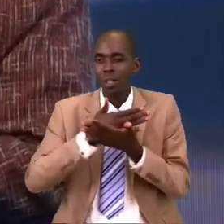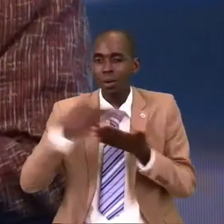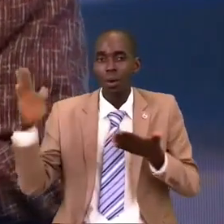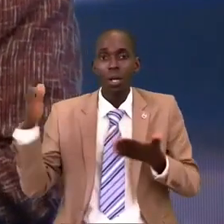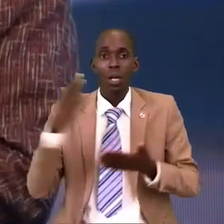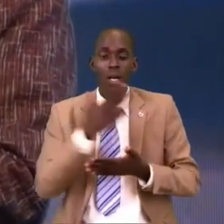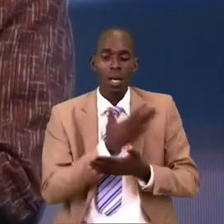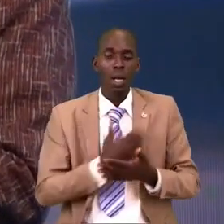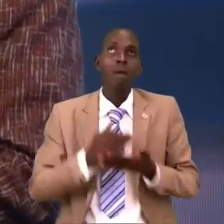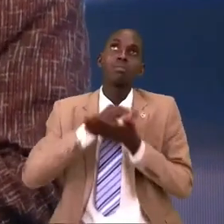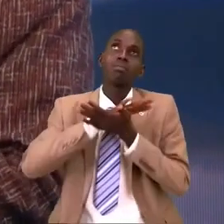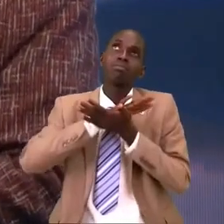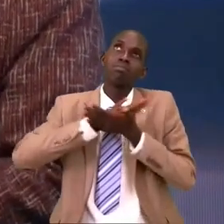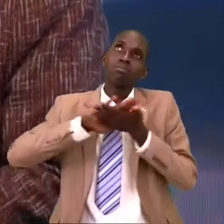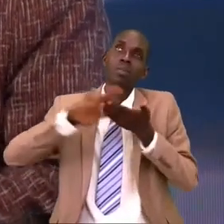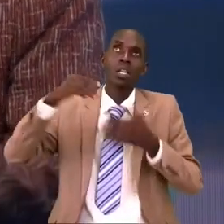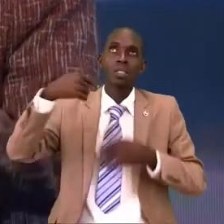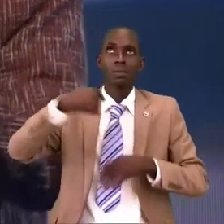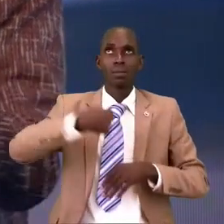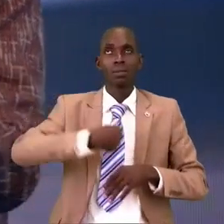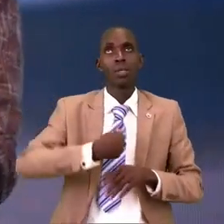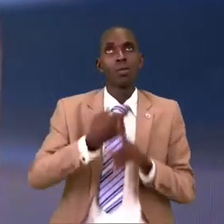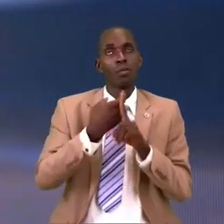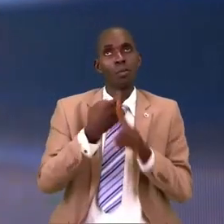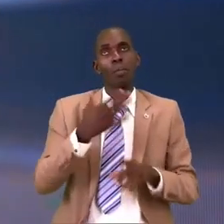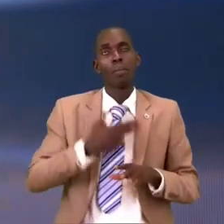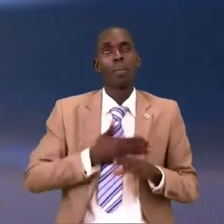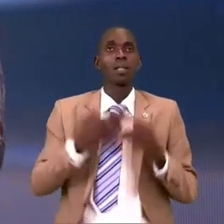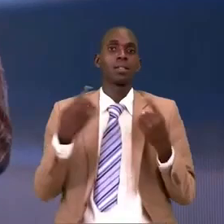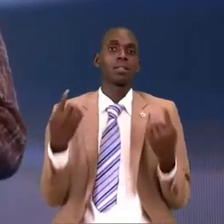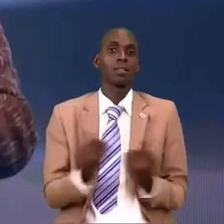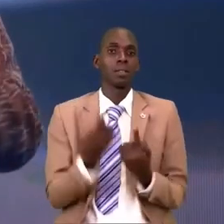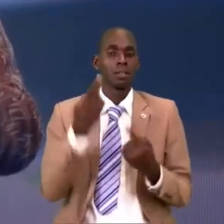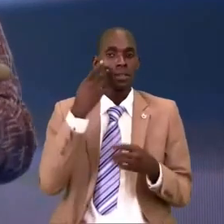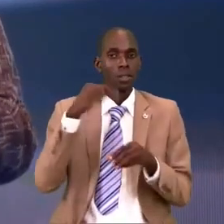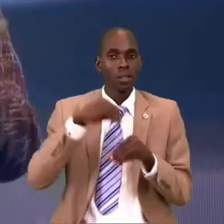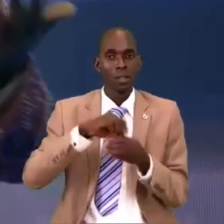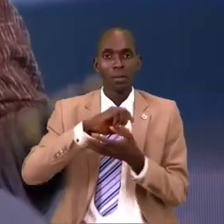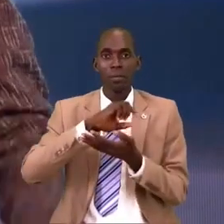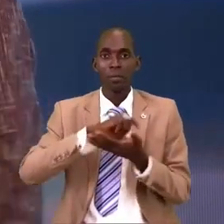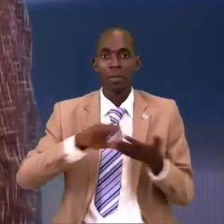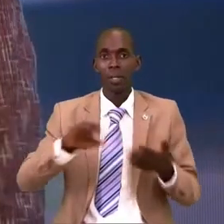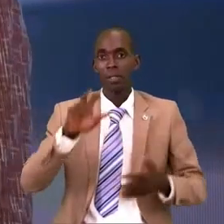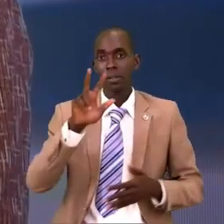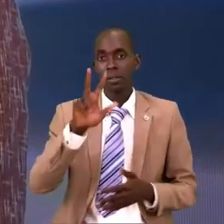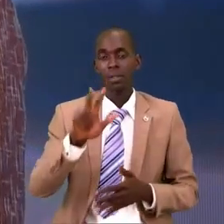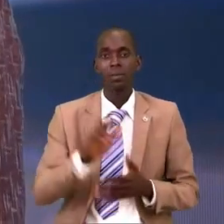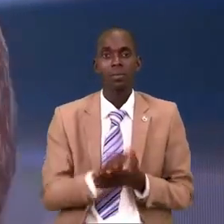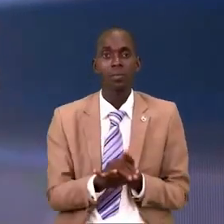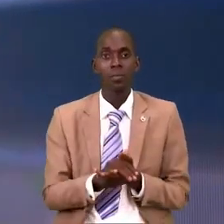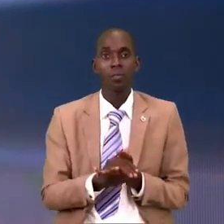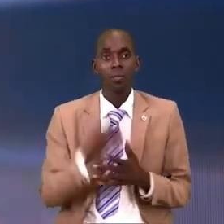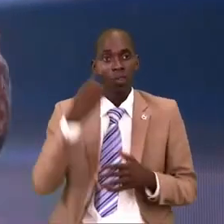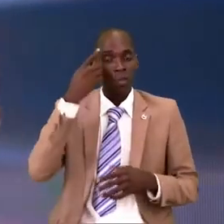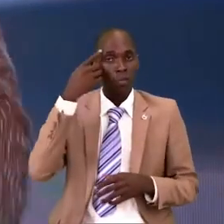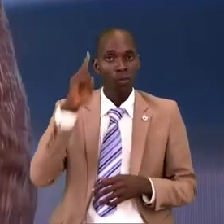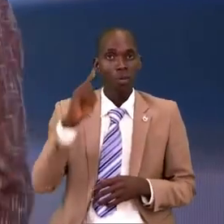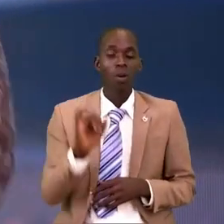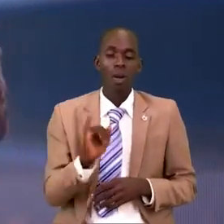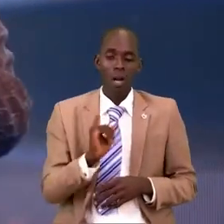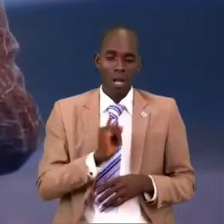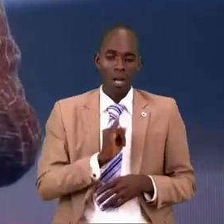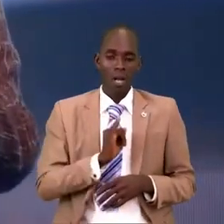for I acknowledge my transgressions, and my sin is ever before me. Verse